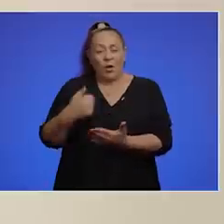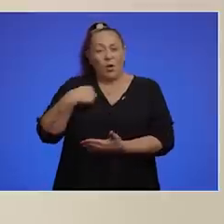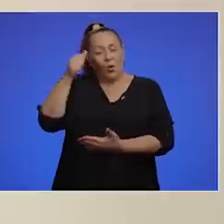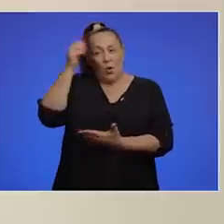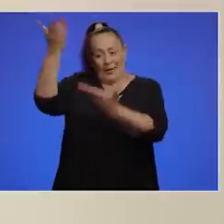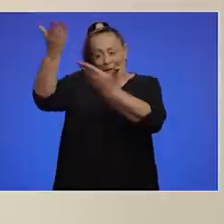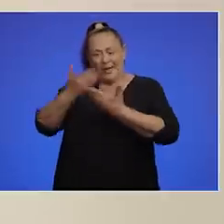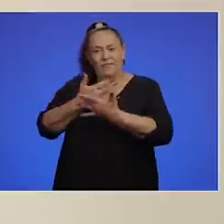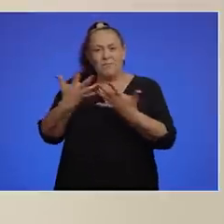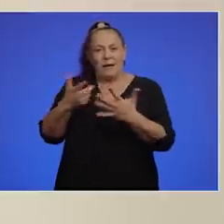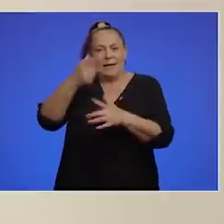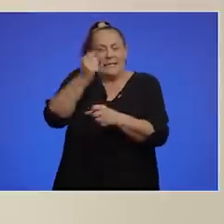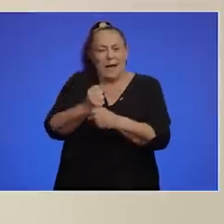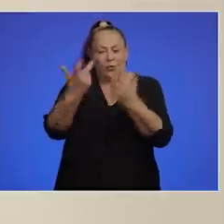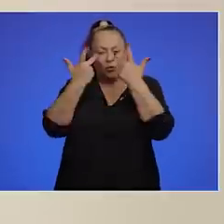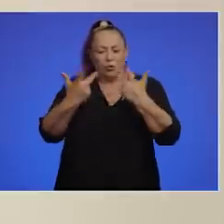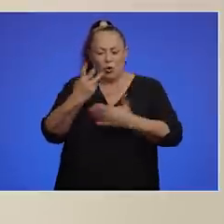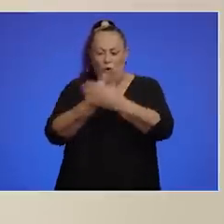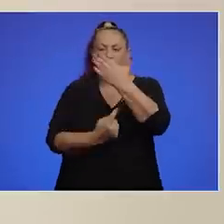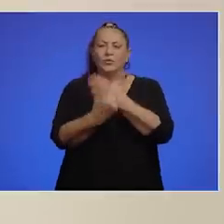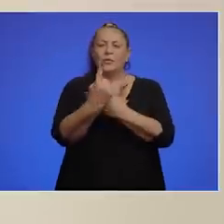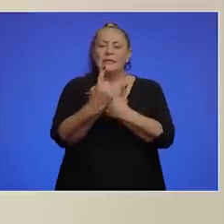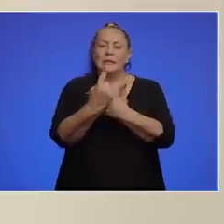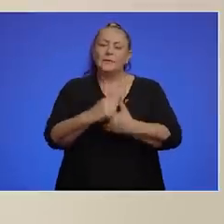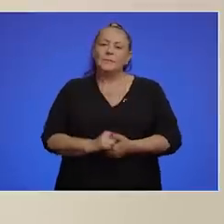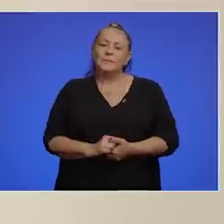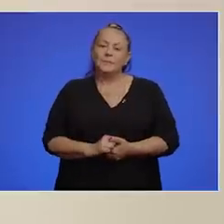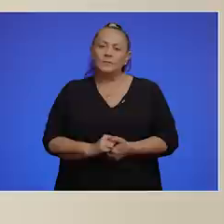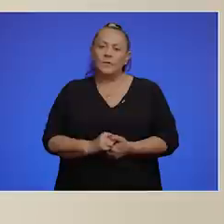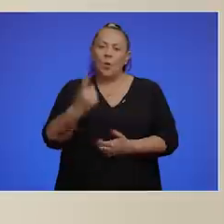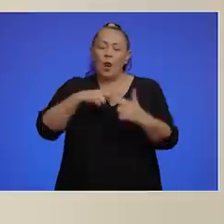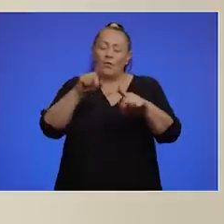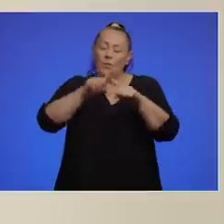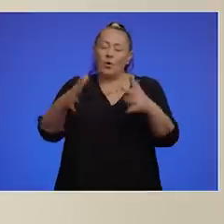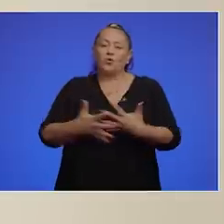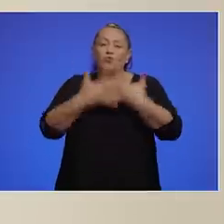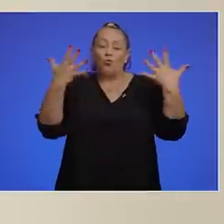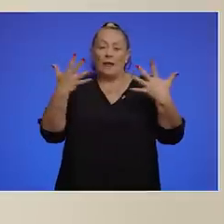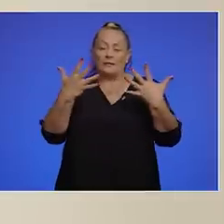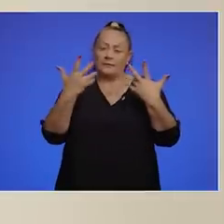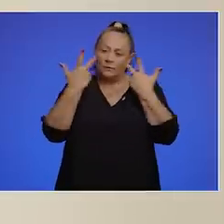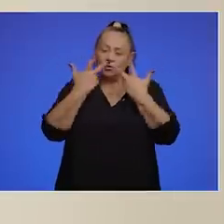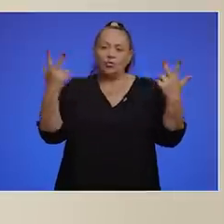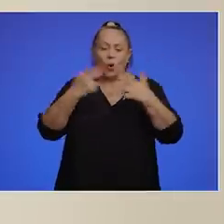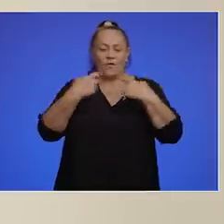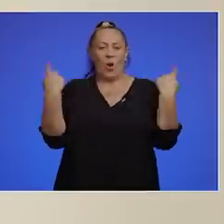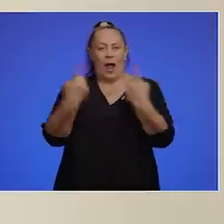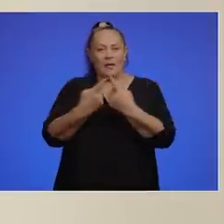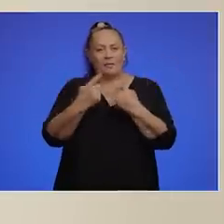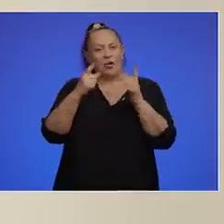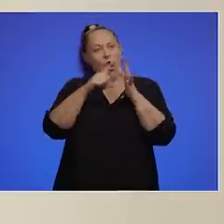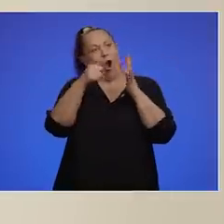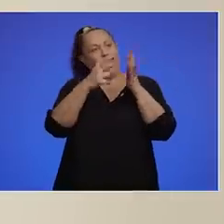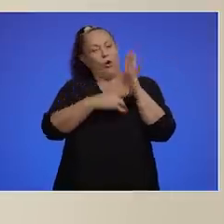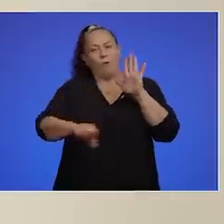Without signs of This trinity In unity The greatest sign And indeed The greatest